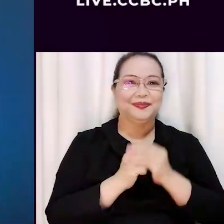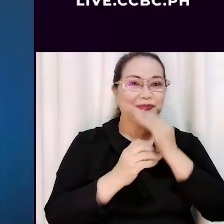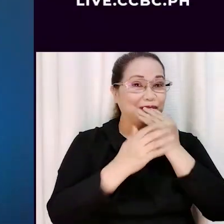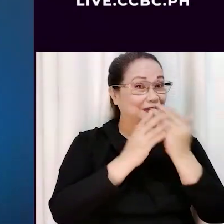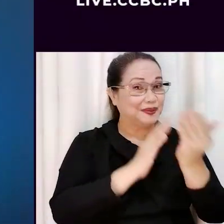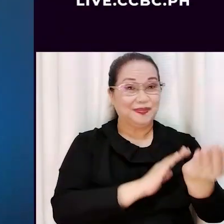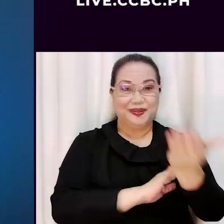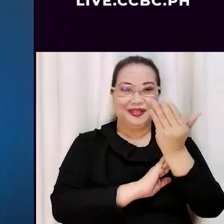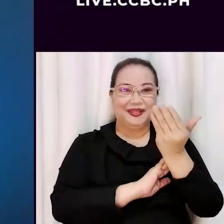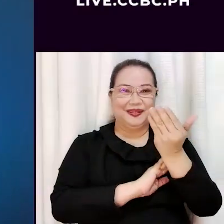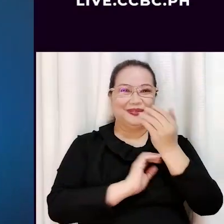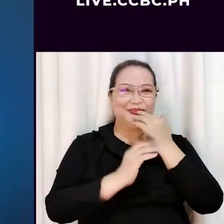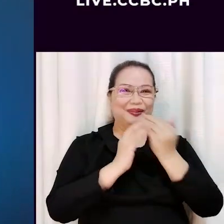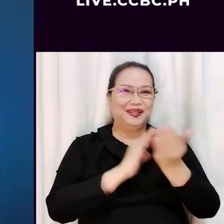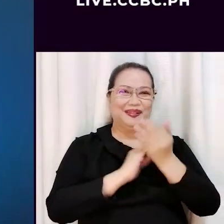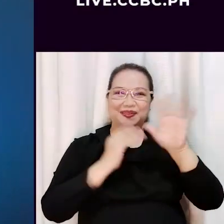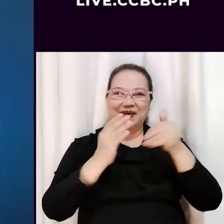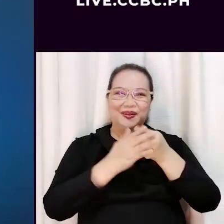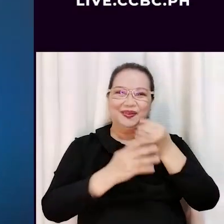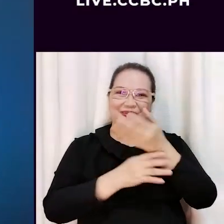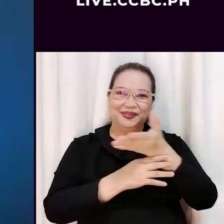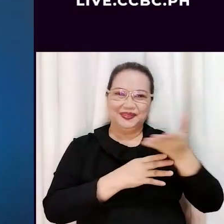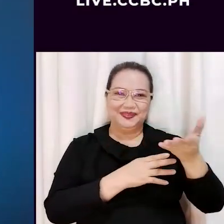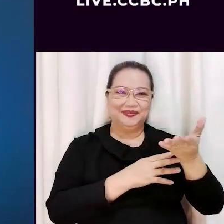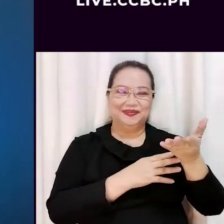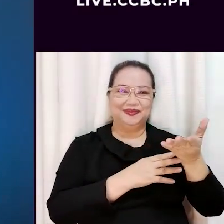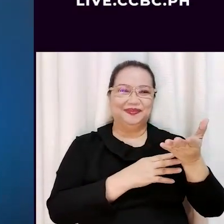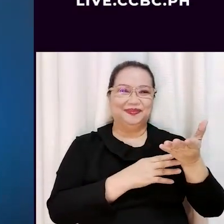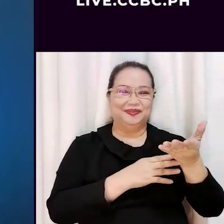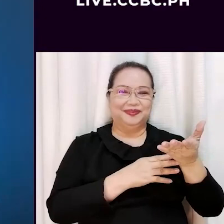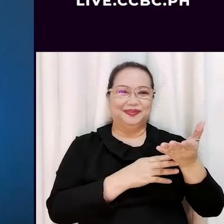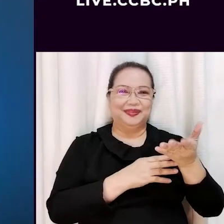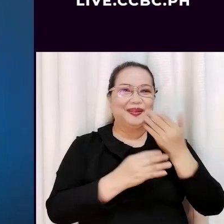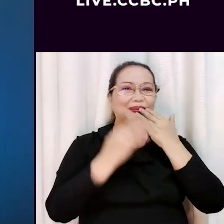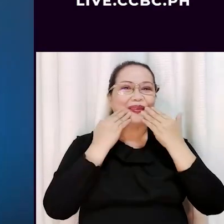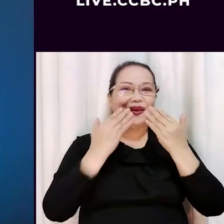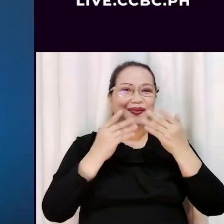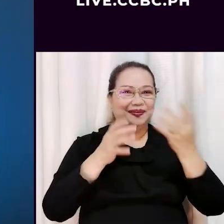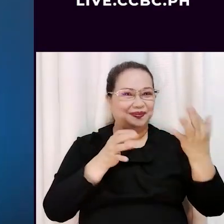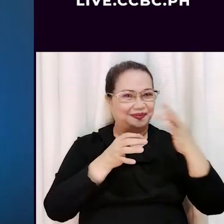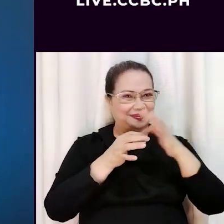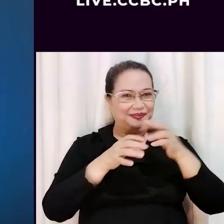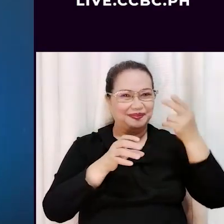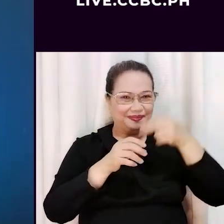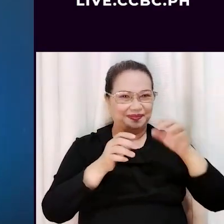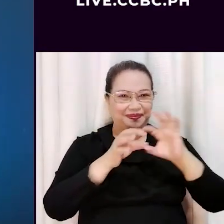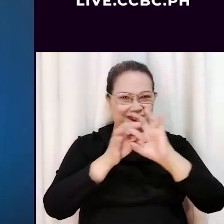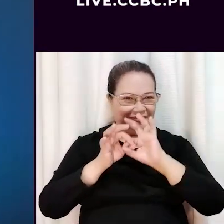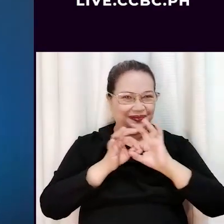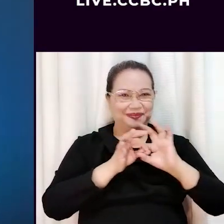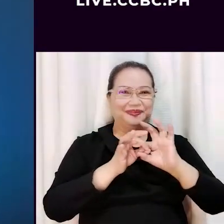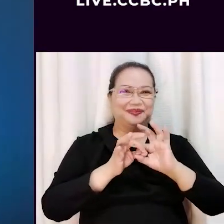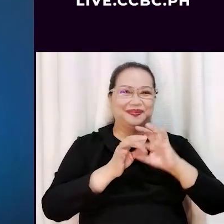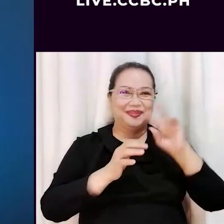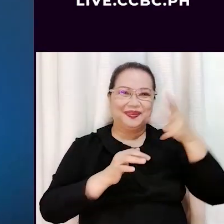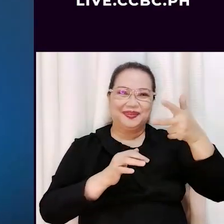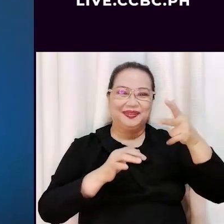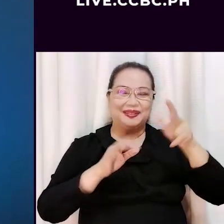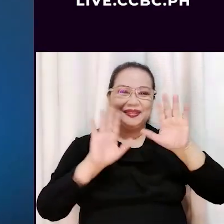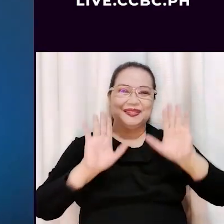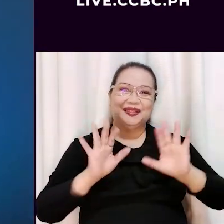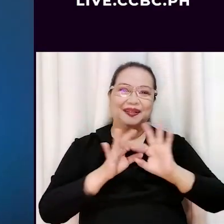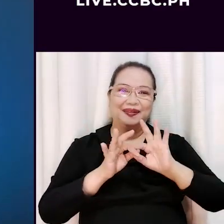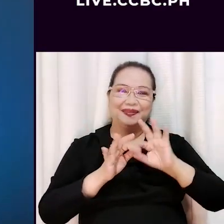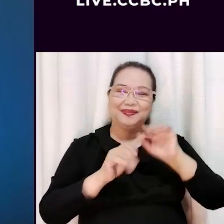Good morning. Magandang umaga po sa inyong lahat. Thank you for joining us today on the third Sunday of August. And